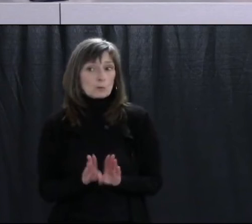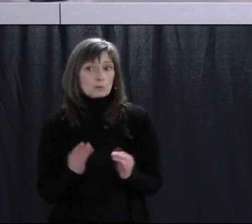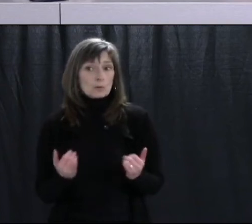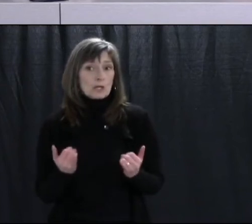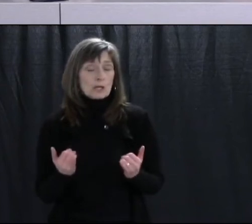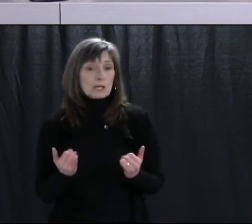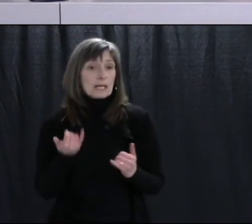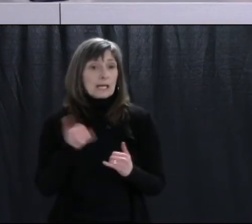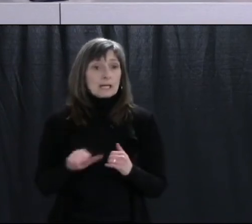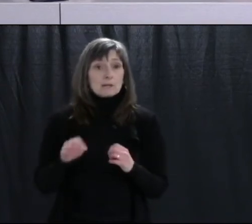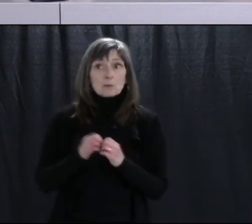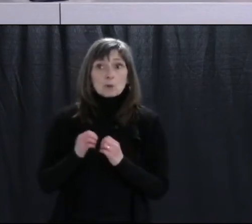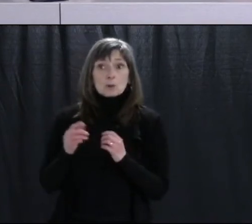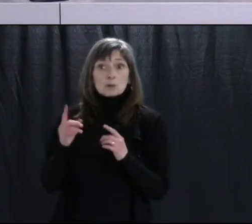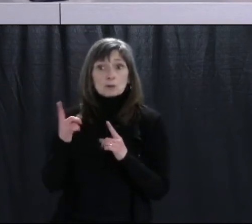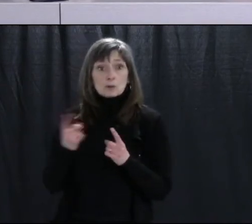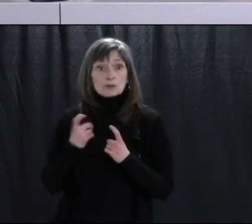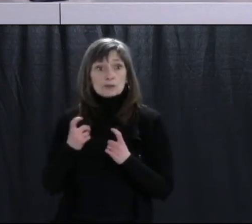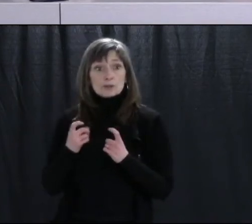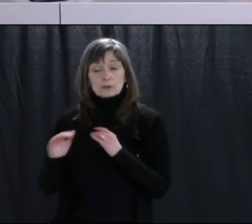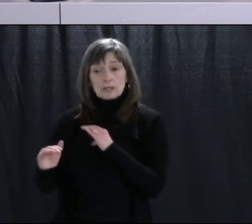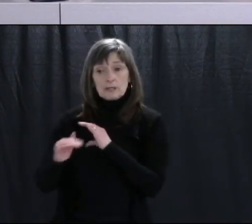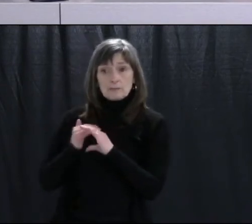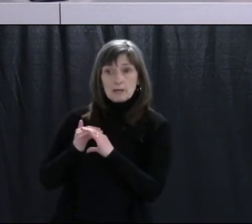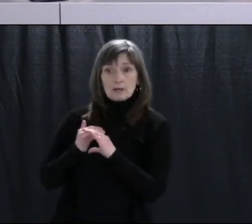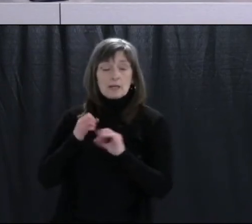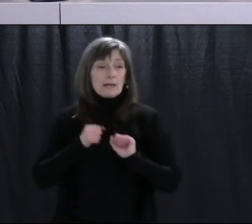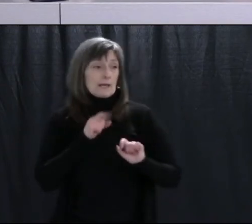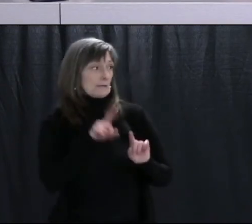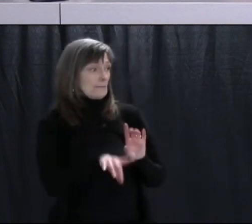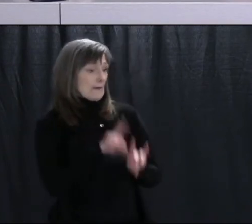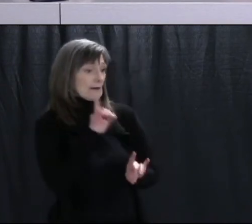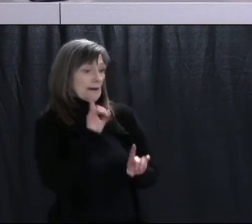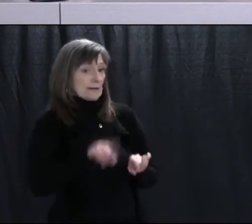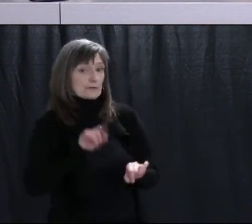you can email them to me, and I will get your answers. Thank you.